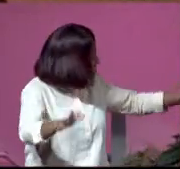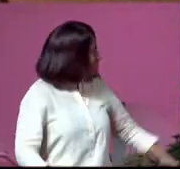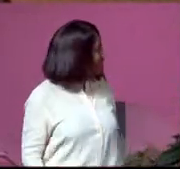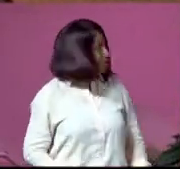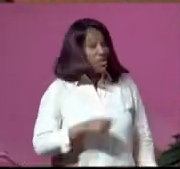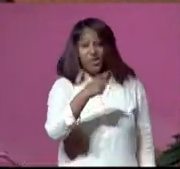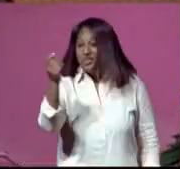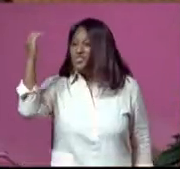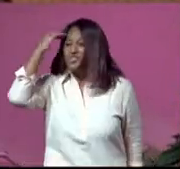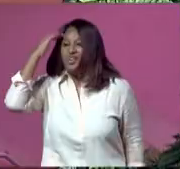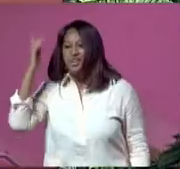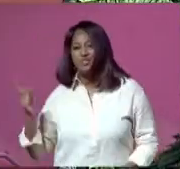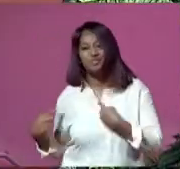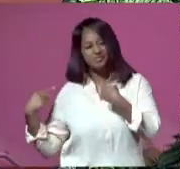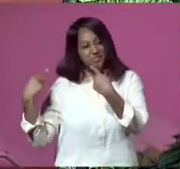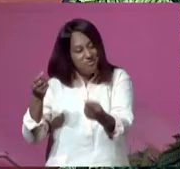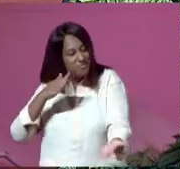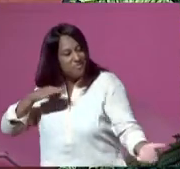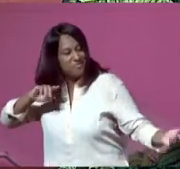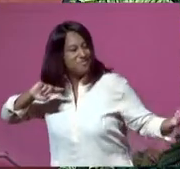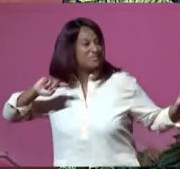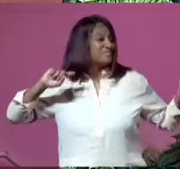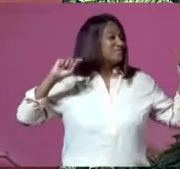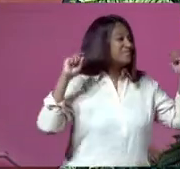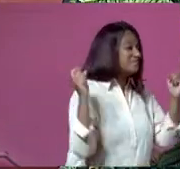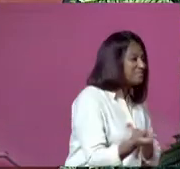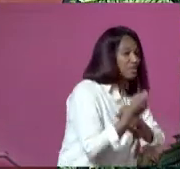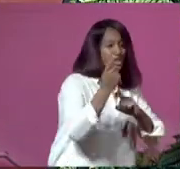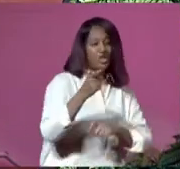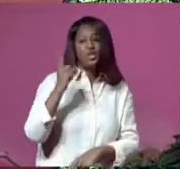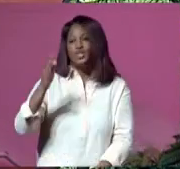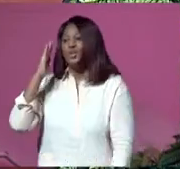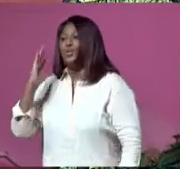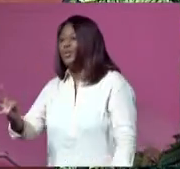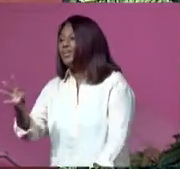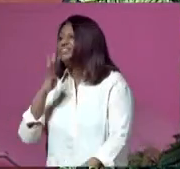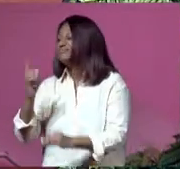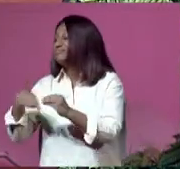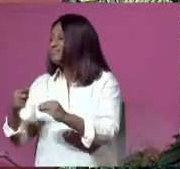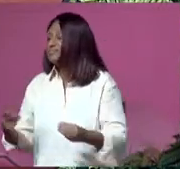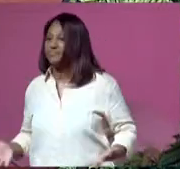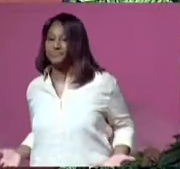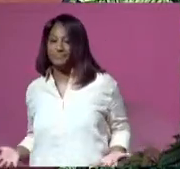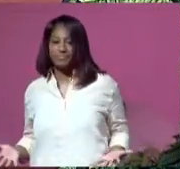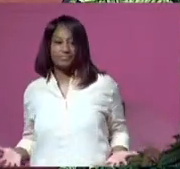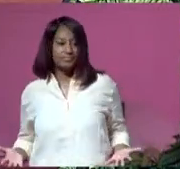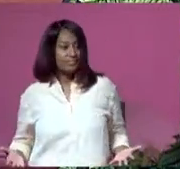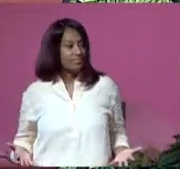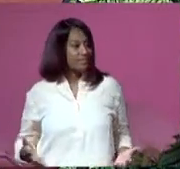Baby, you know you've been changed by what you're willing to talk about. Watch it.